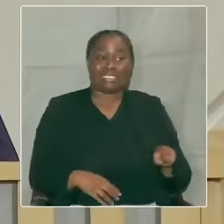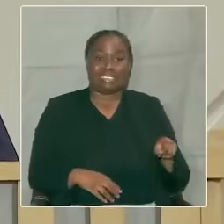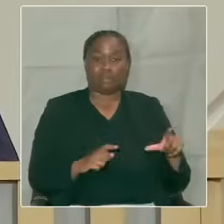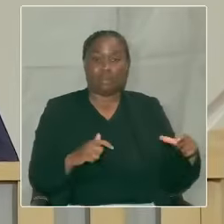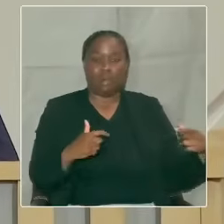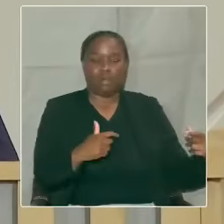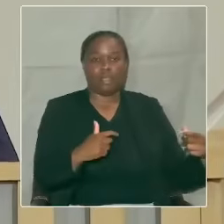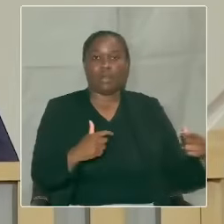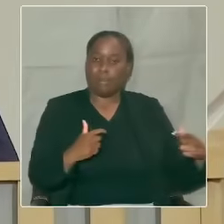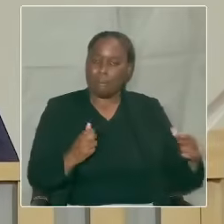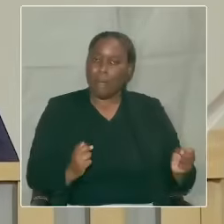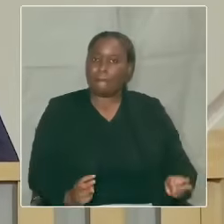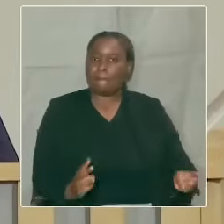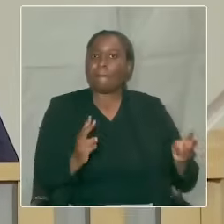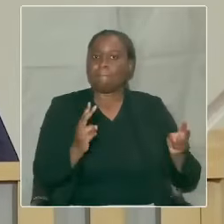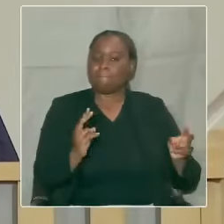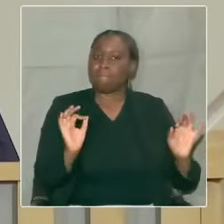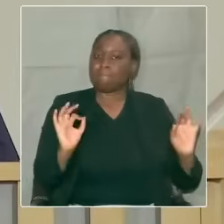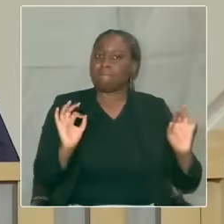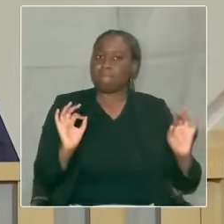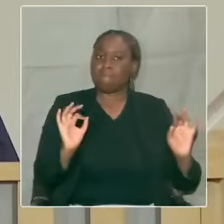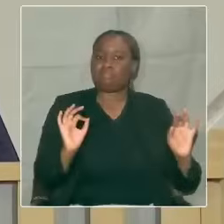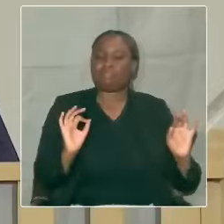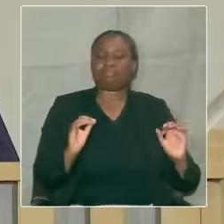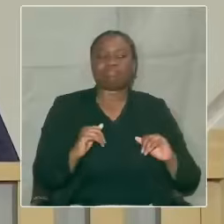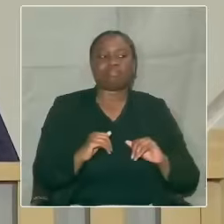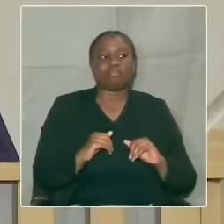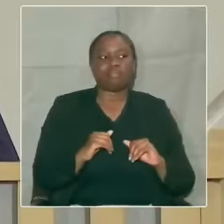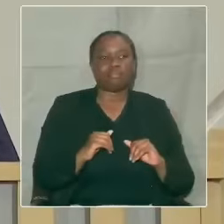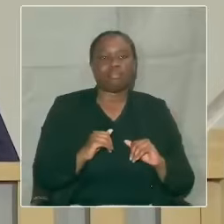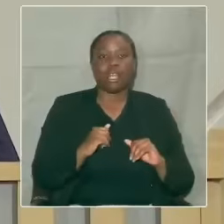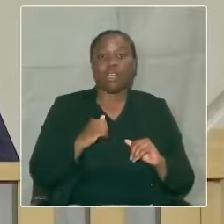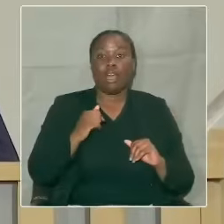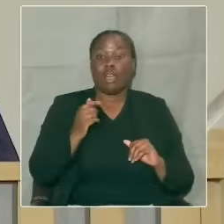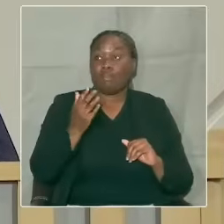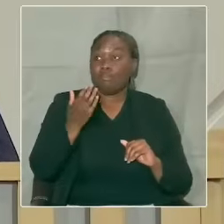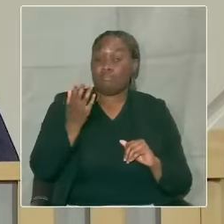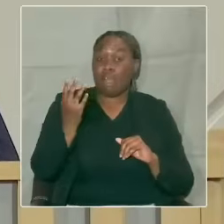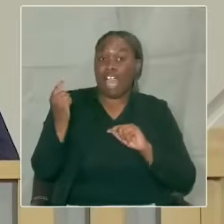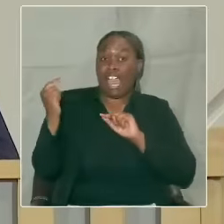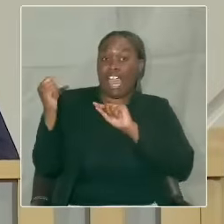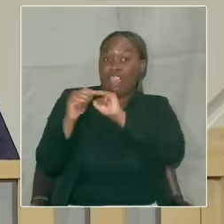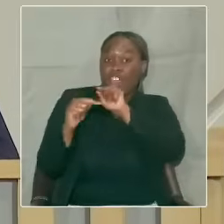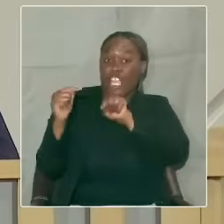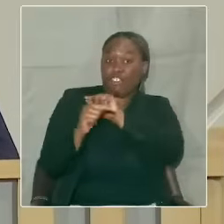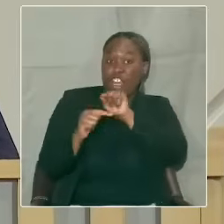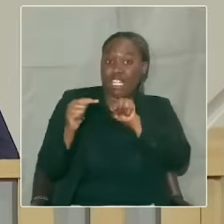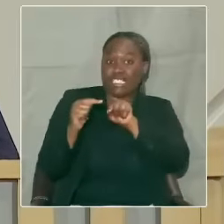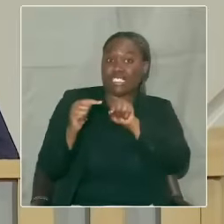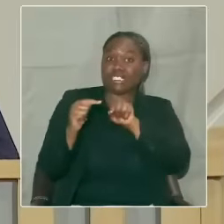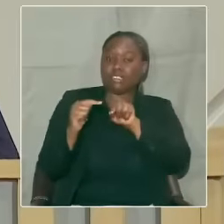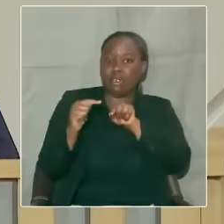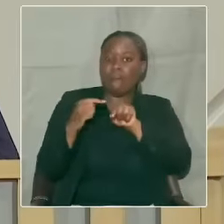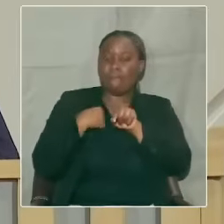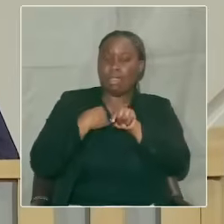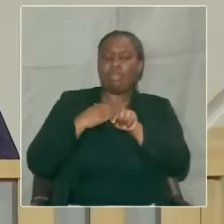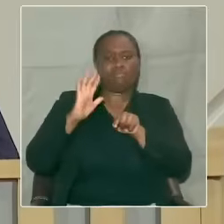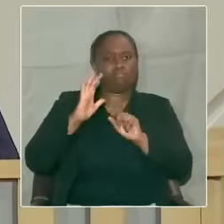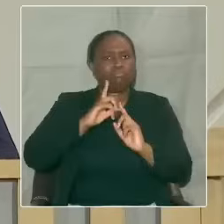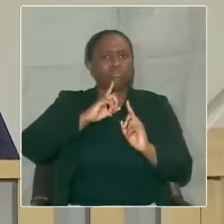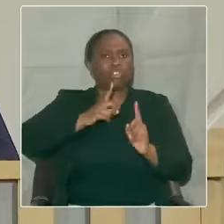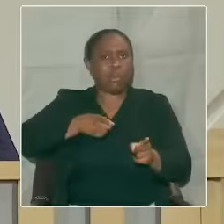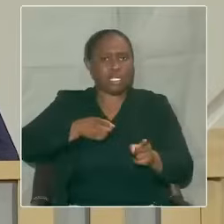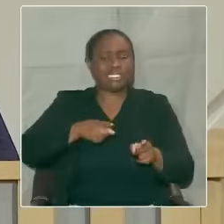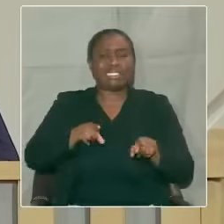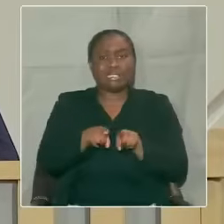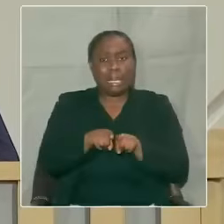provides a unique and crucial opportunity not only to respond to allegations, but also to